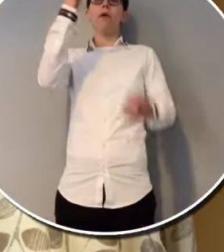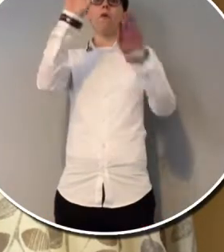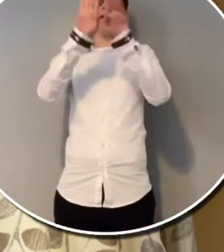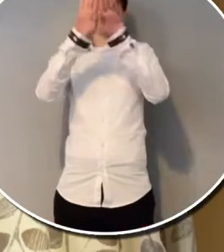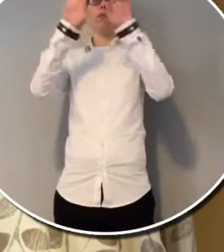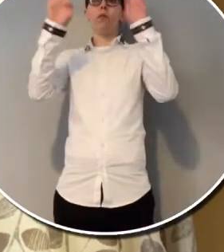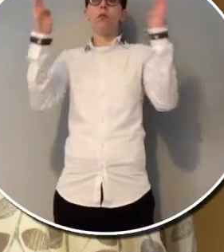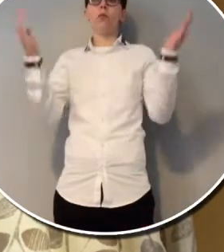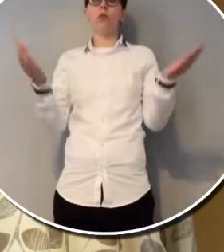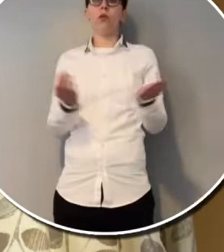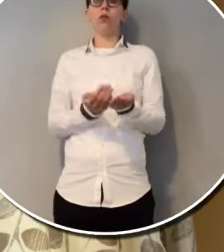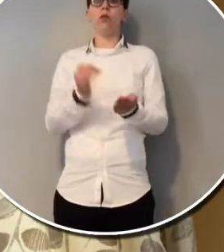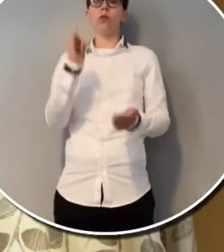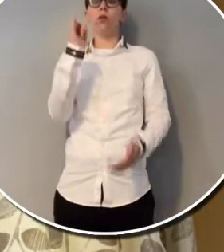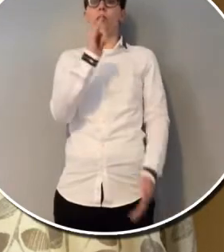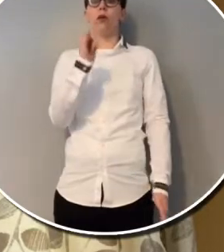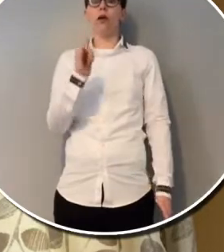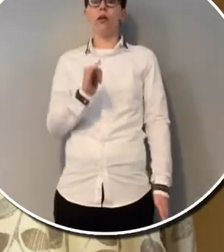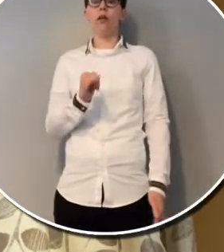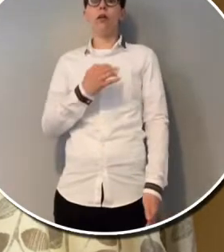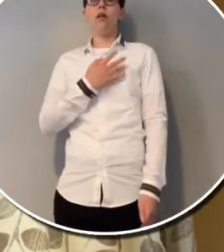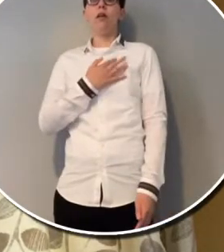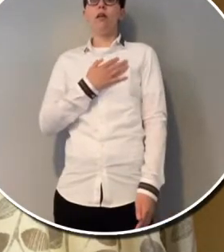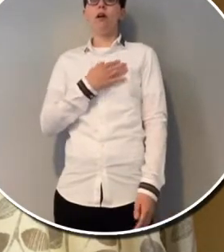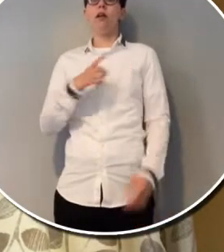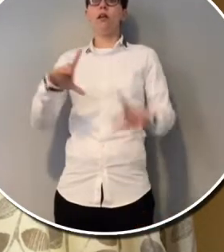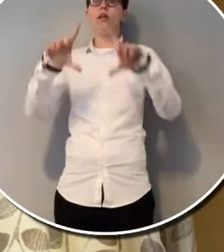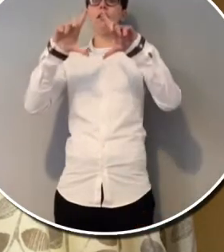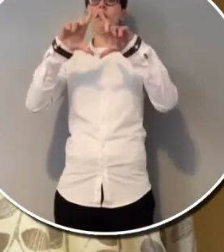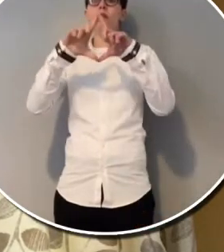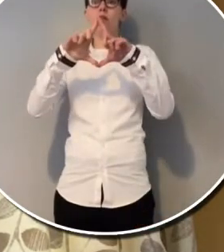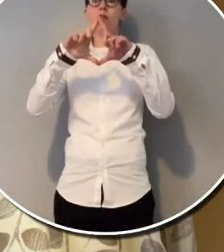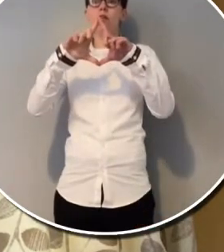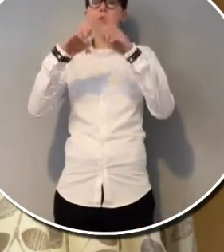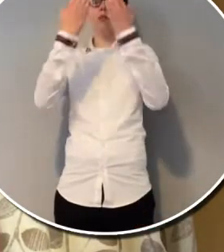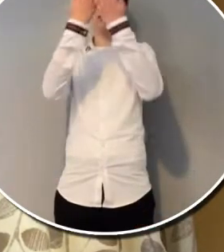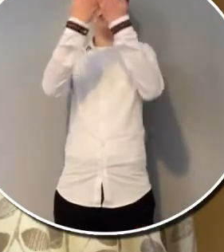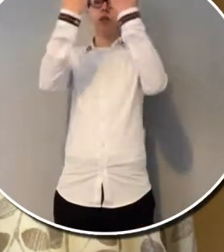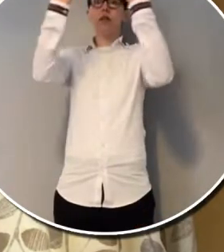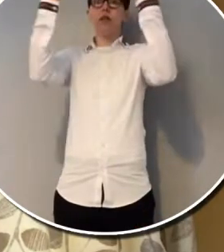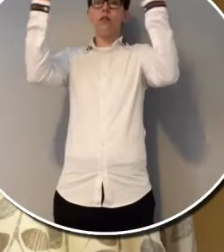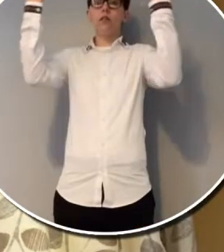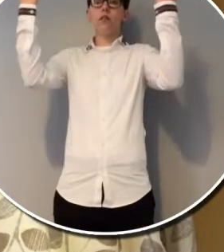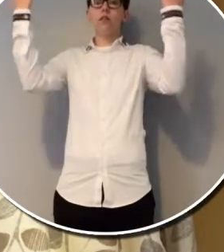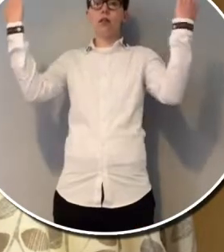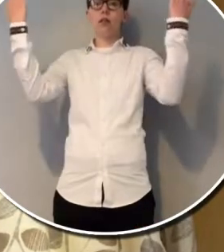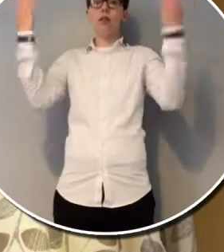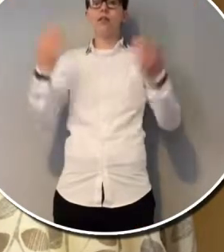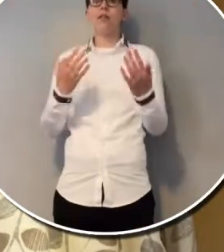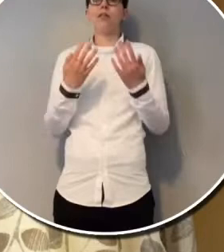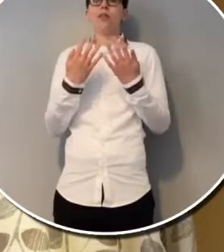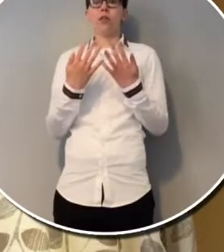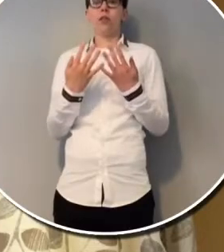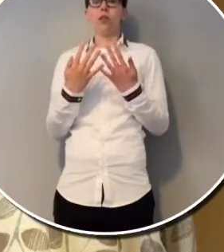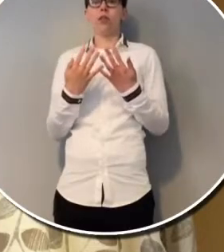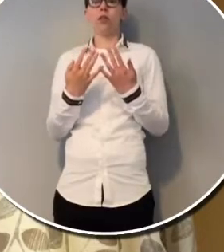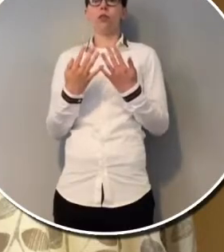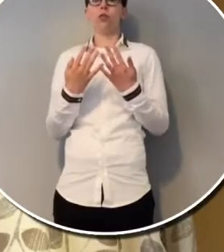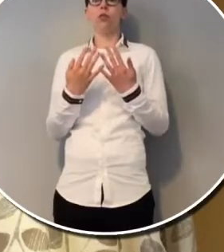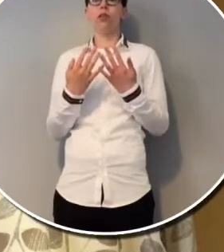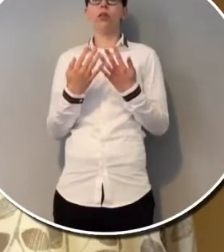high, like a diamond in the sky. Twinkle,